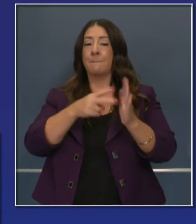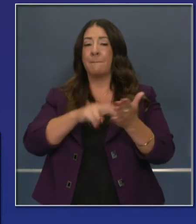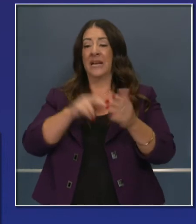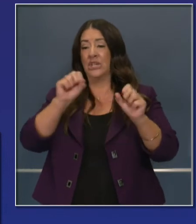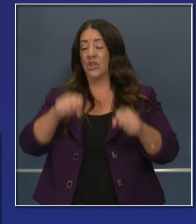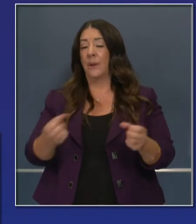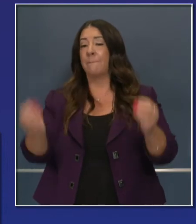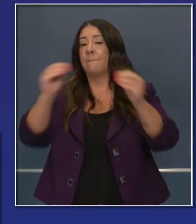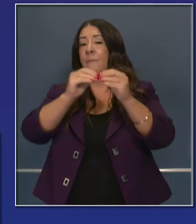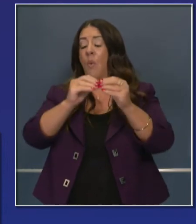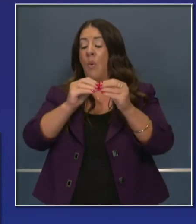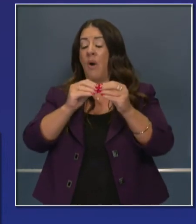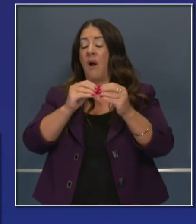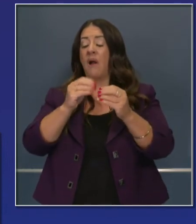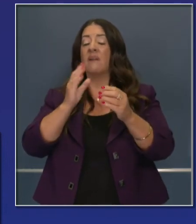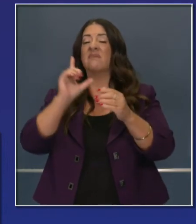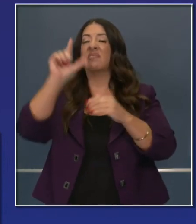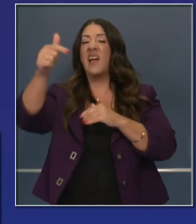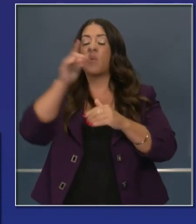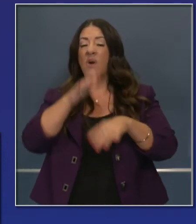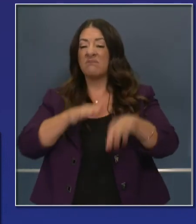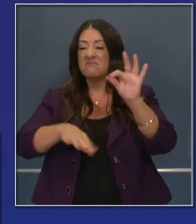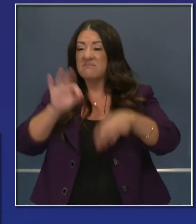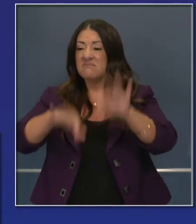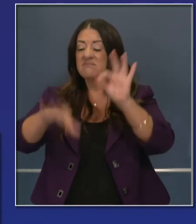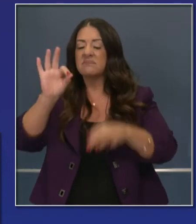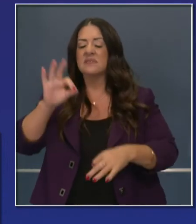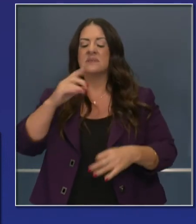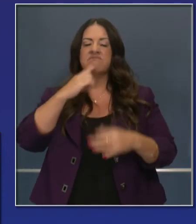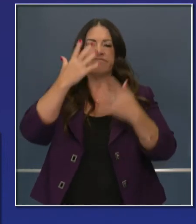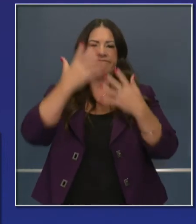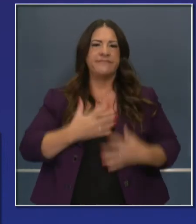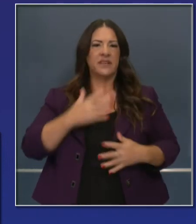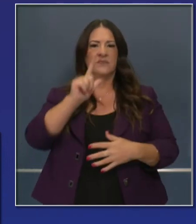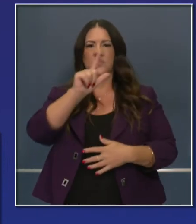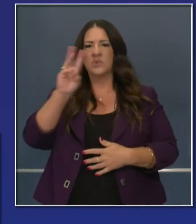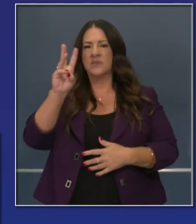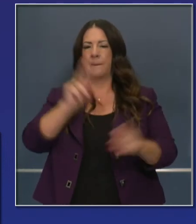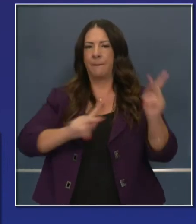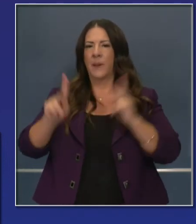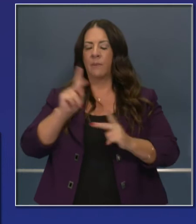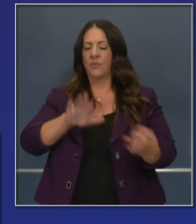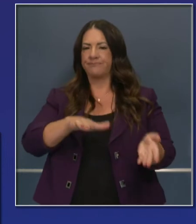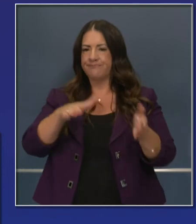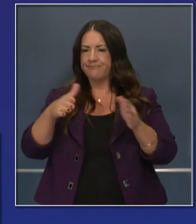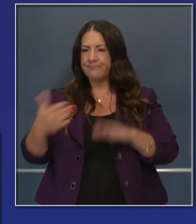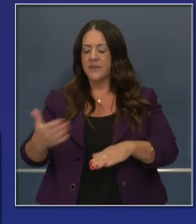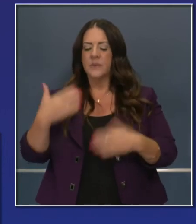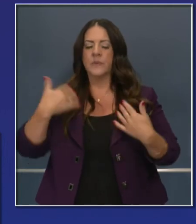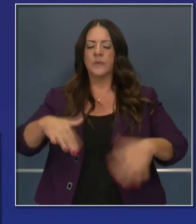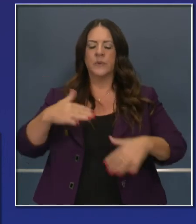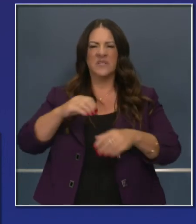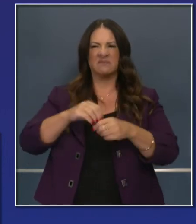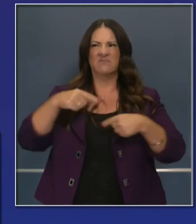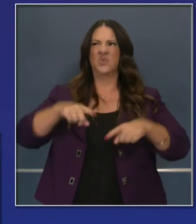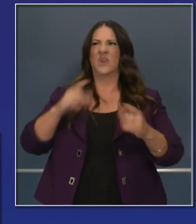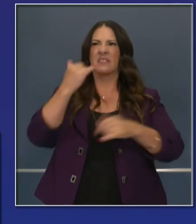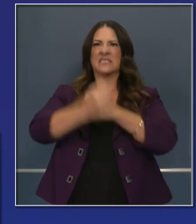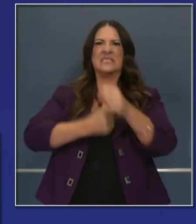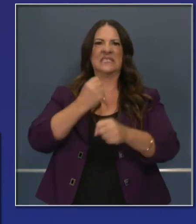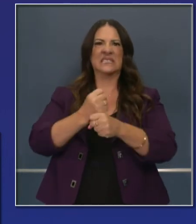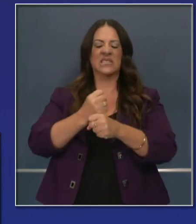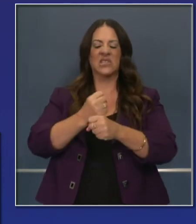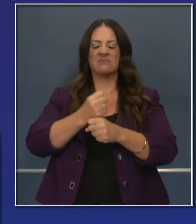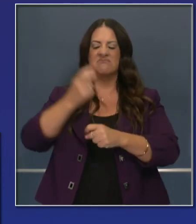increase significantly. 26 fatalities, tragically, so far in this historic wildfire season.